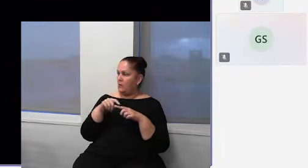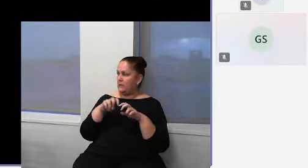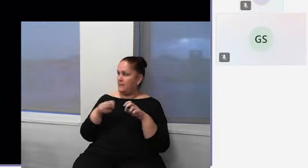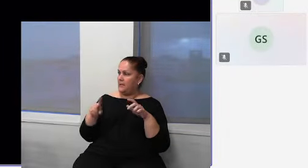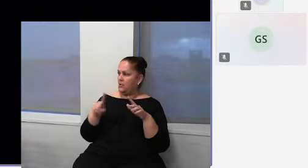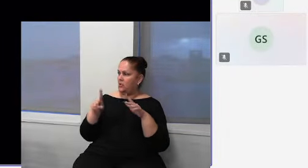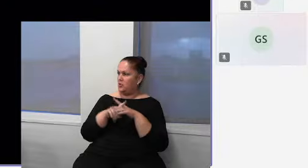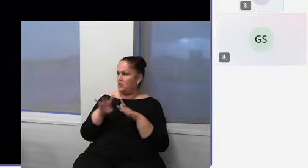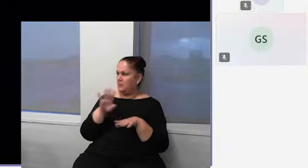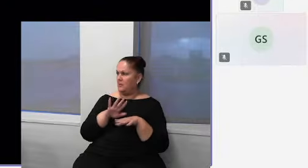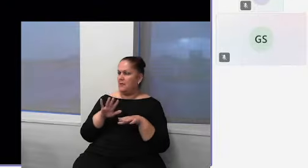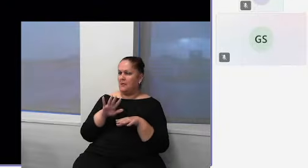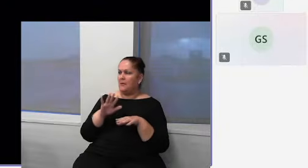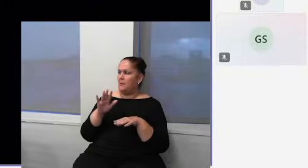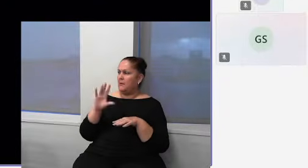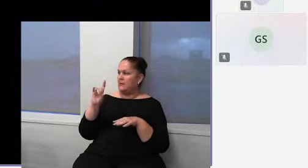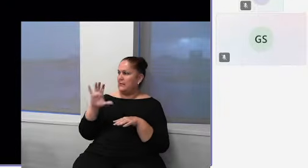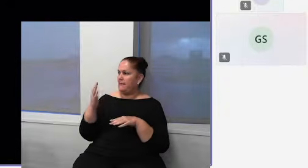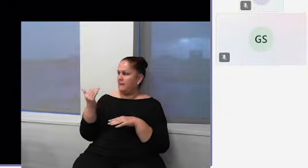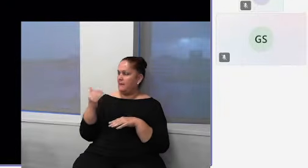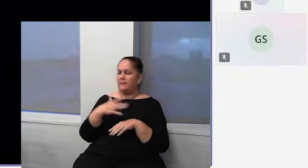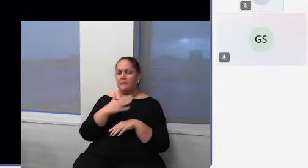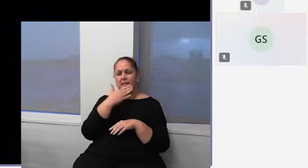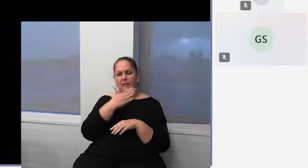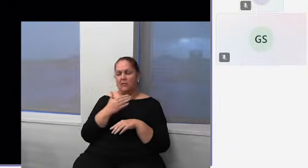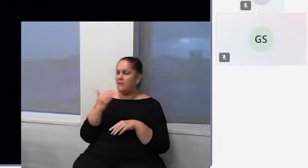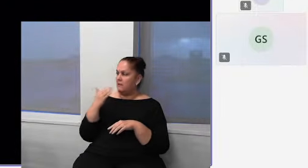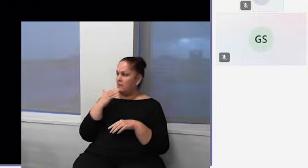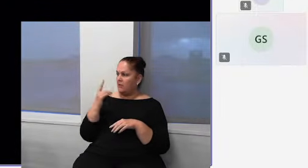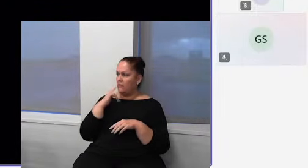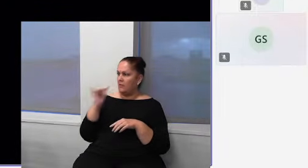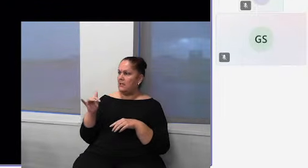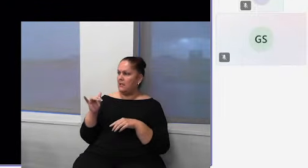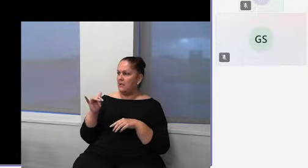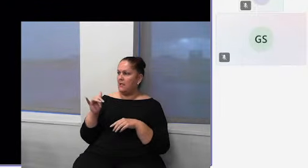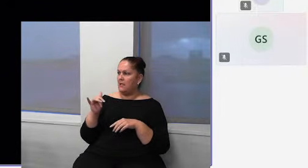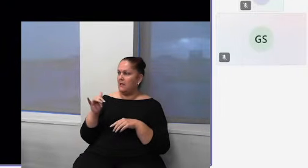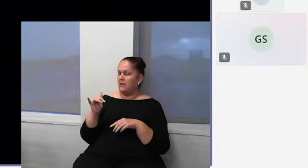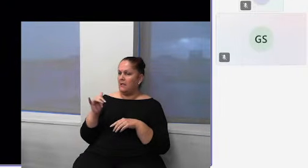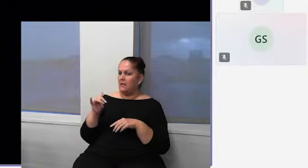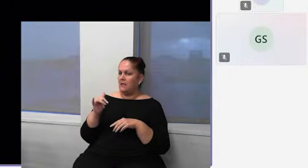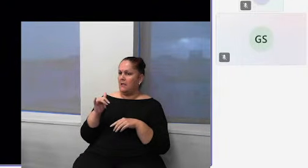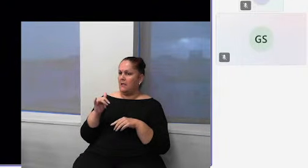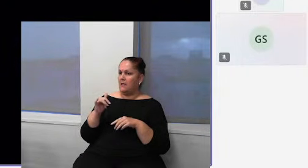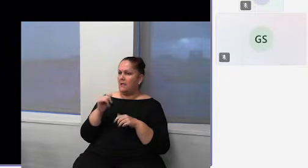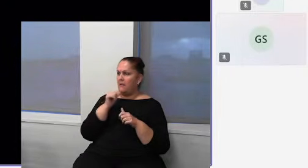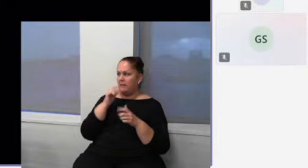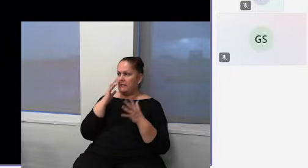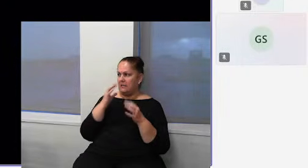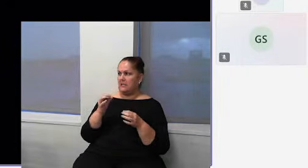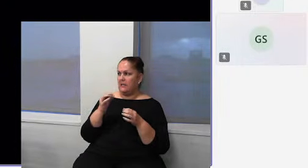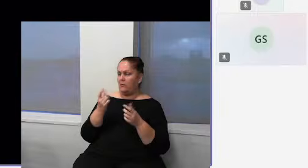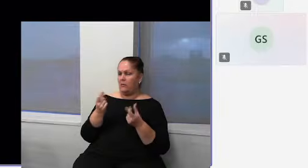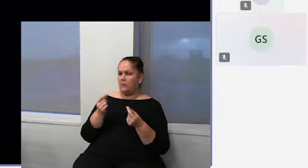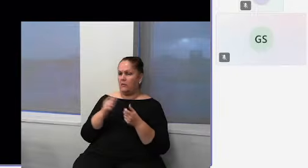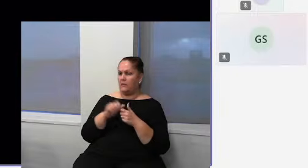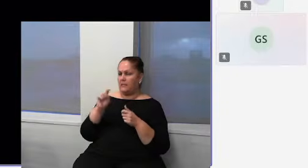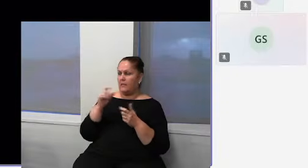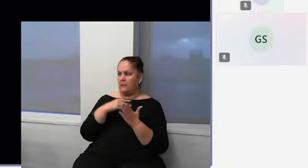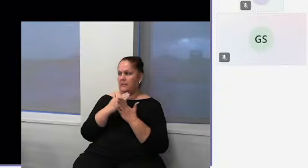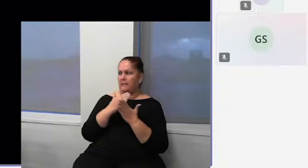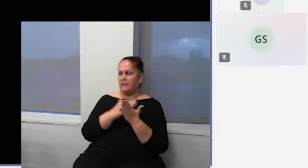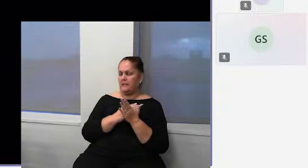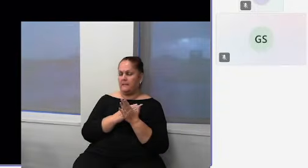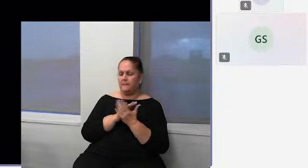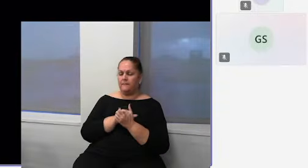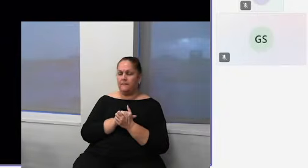panel when the panel shows up around the 15th of December. Thank you. Well, thank you for that. I've not decided what we're going to do with Mr. Saka yet, but